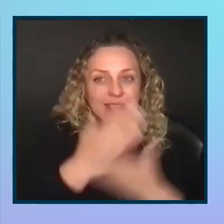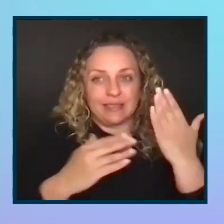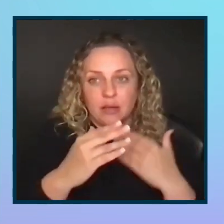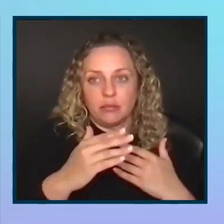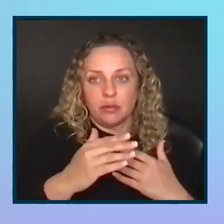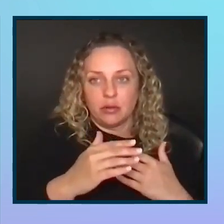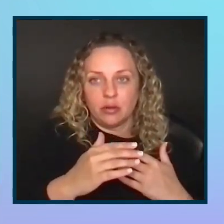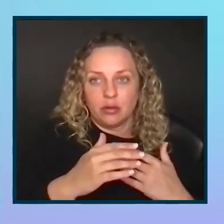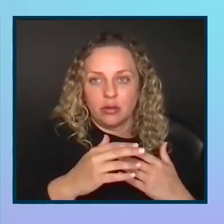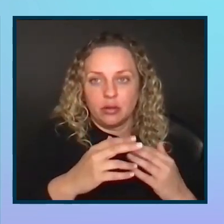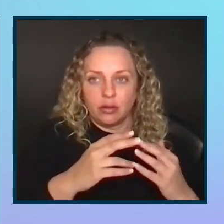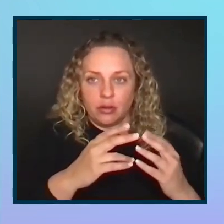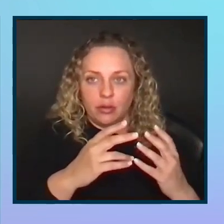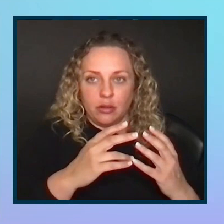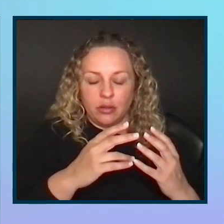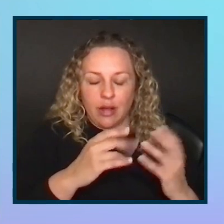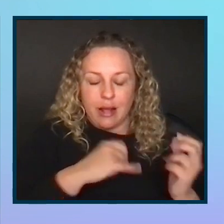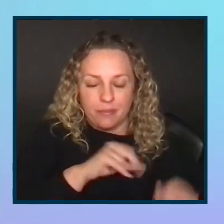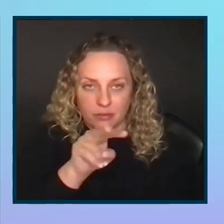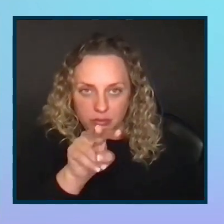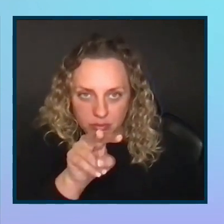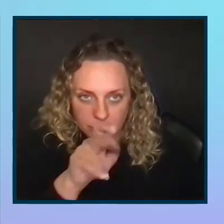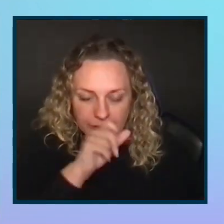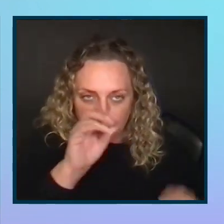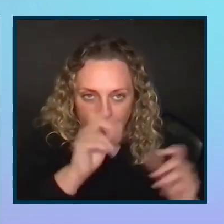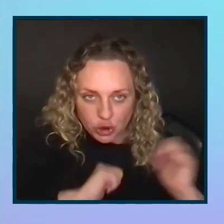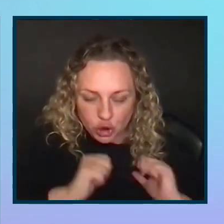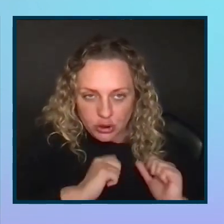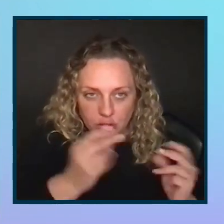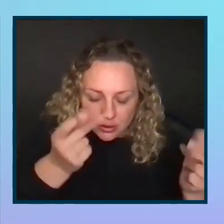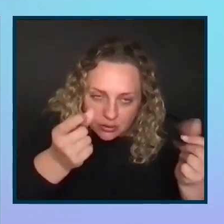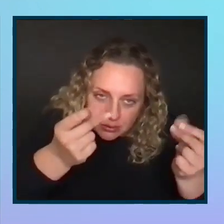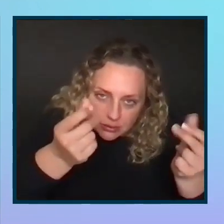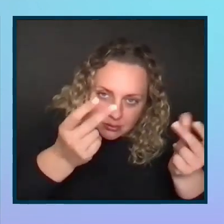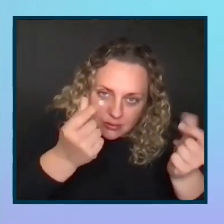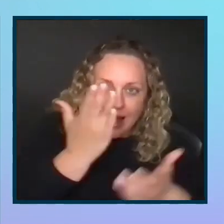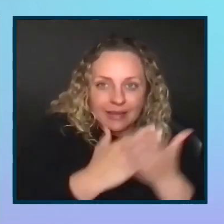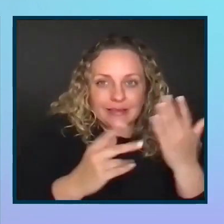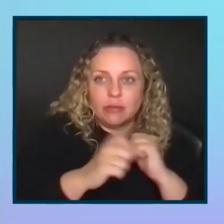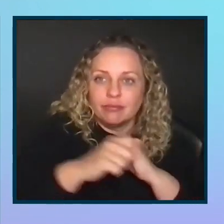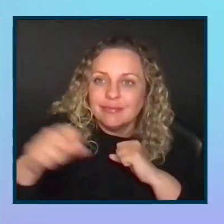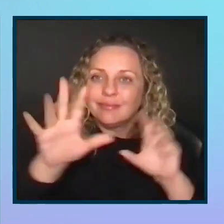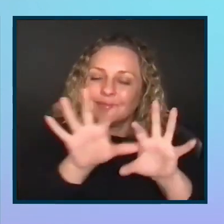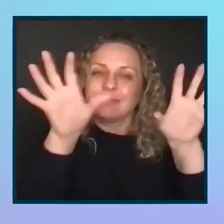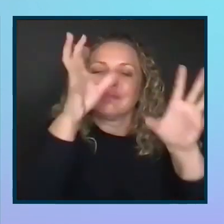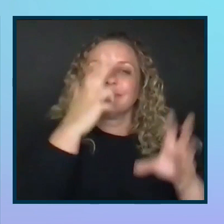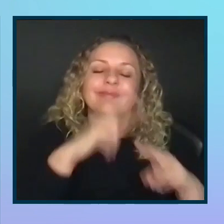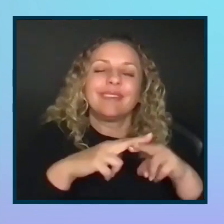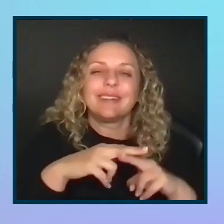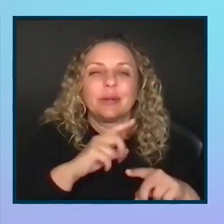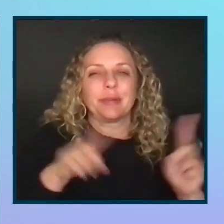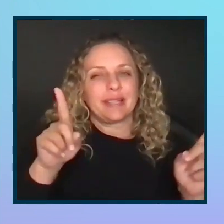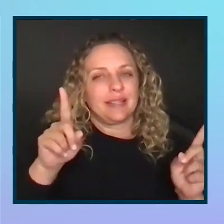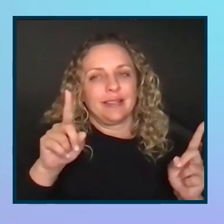like, woo, like I'm just like, it's not a magic show, like move faster. So I have seen some that they try to be frilly and fun when it comes